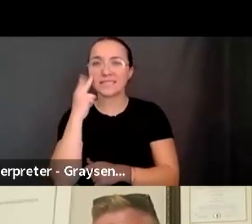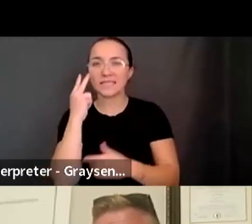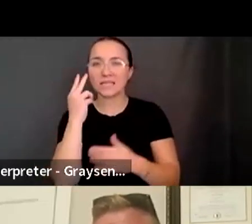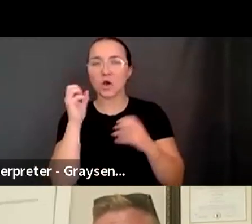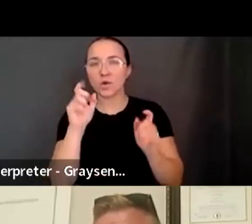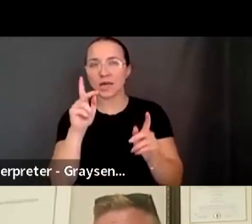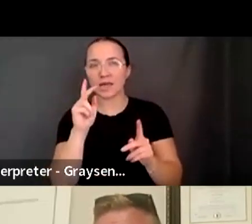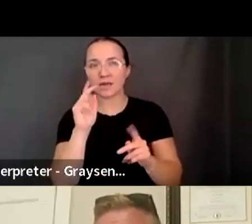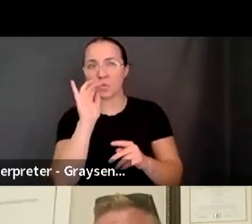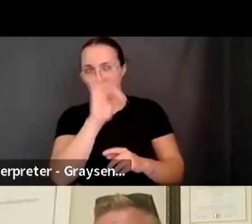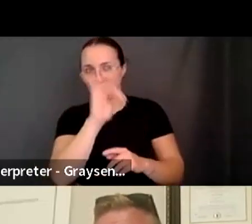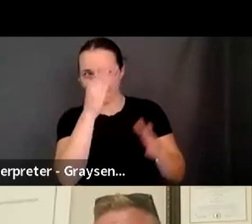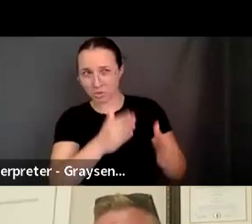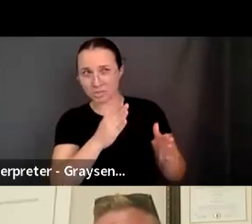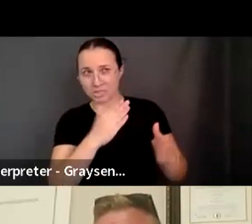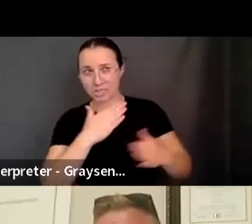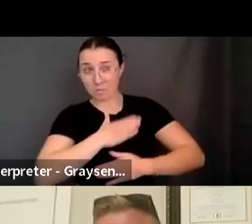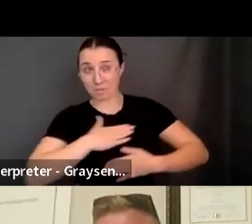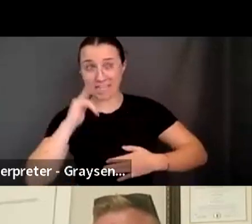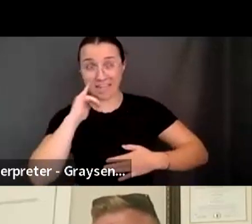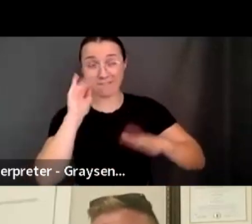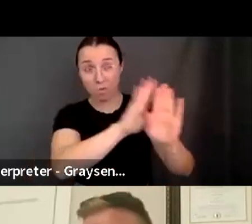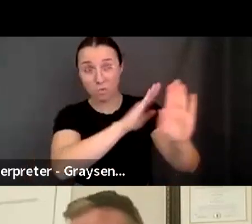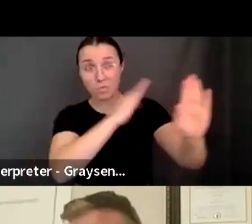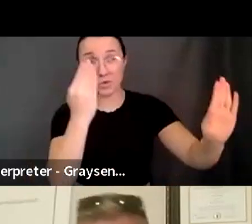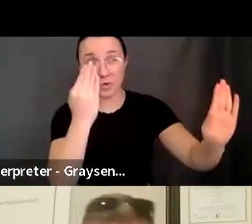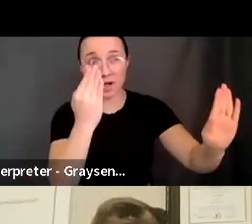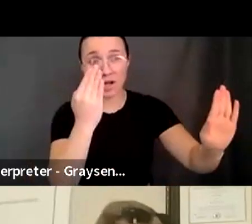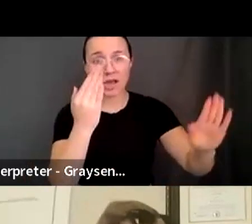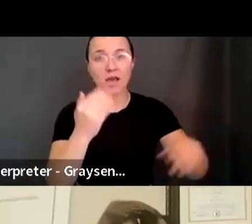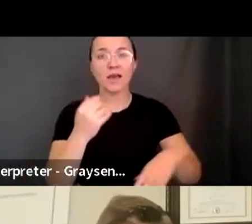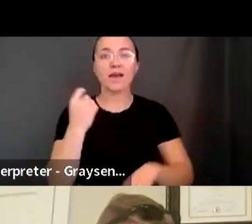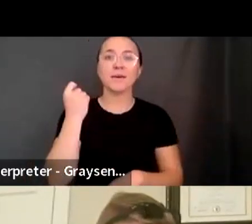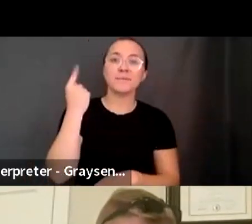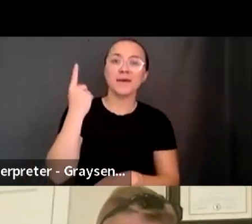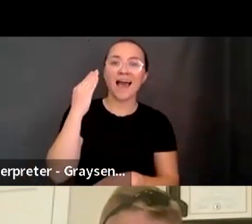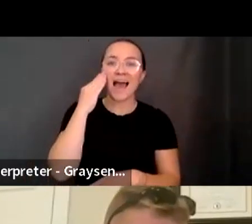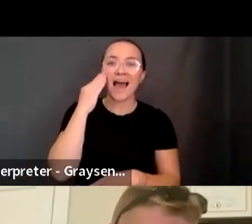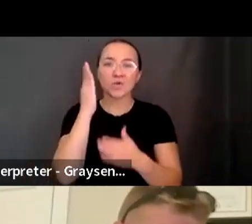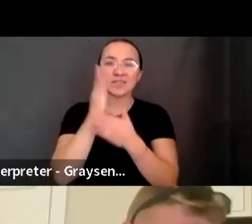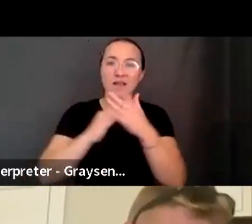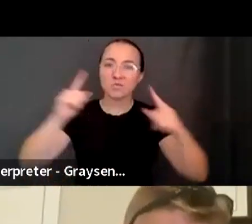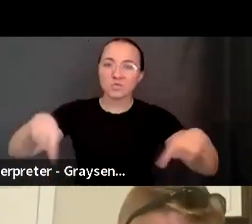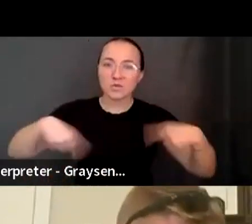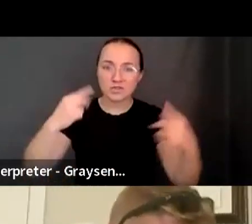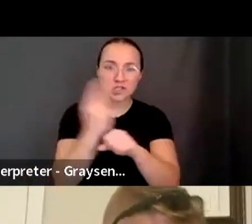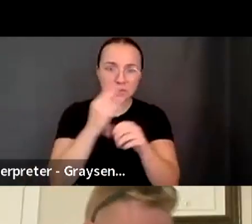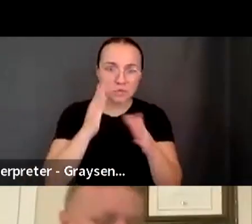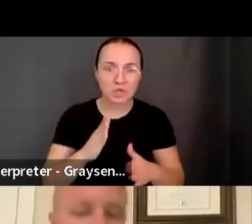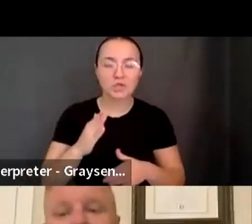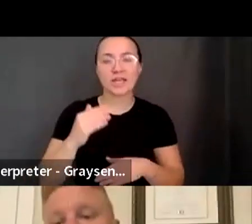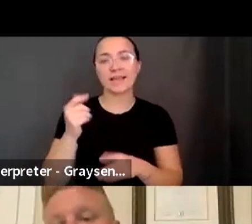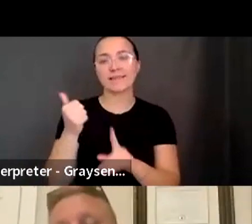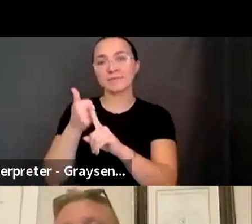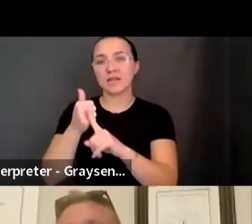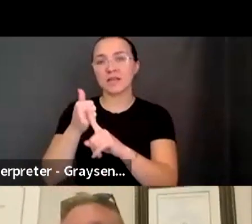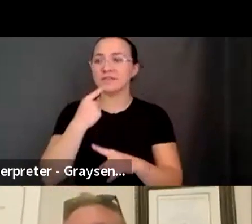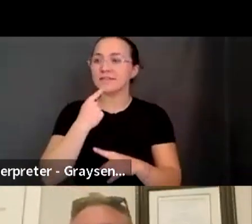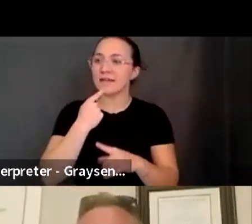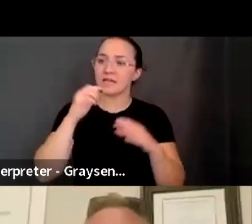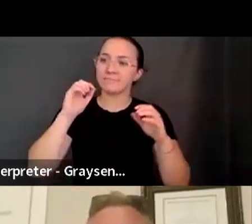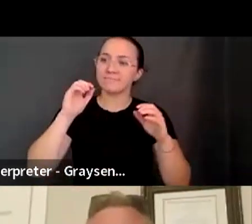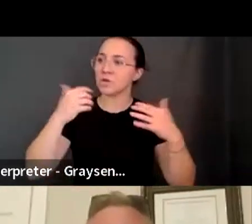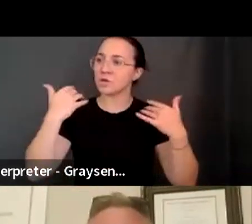it. So I know wheelchair users who are like, look, it took me so long to figure out how to open doors. I can do it myself. I don't need